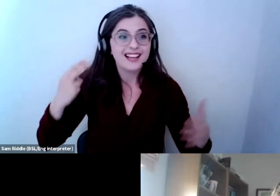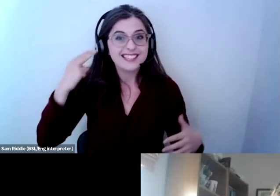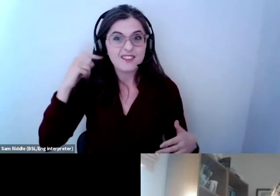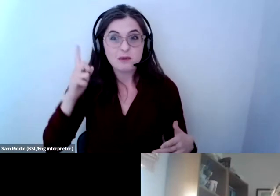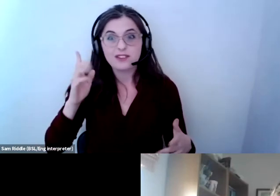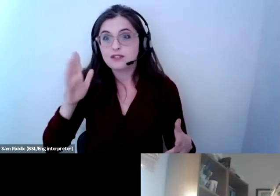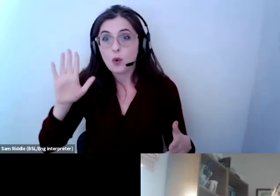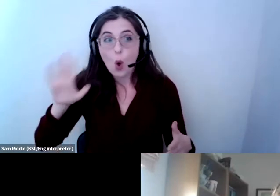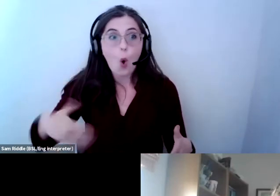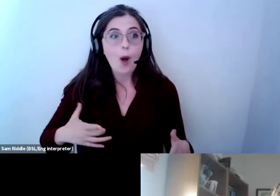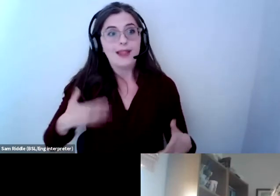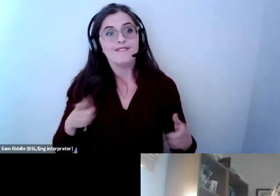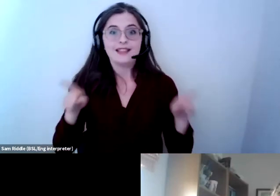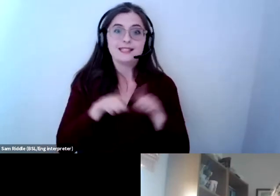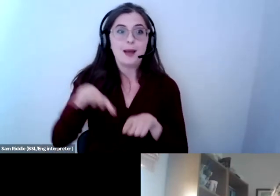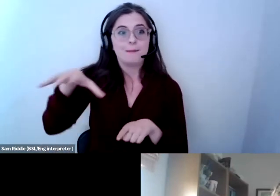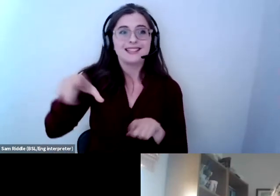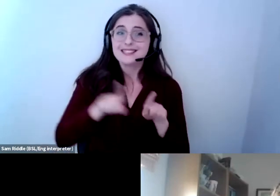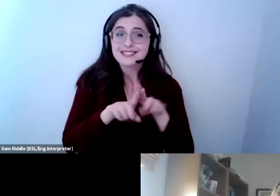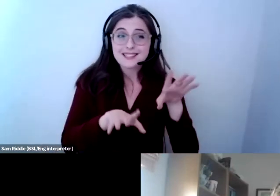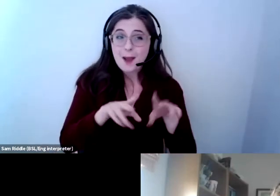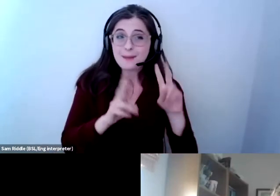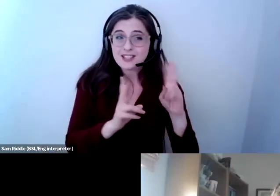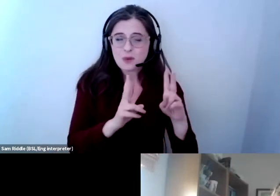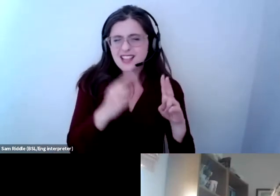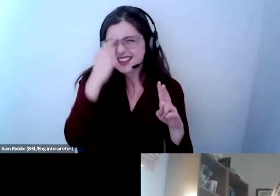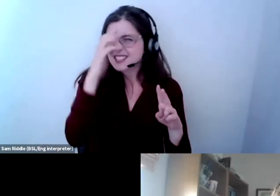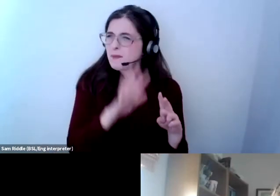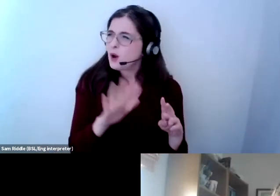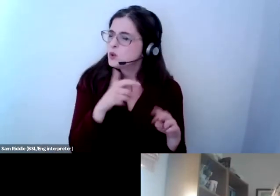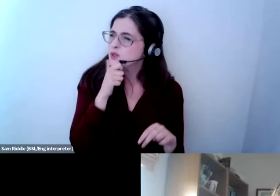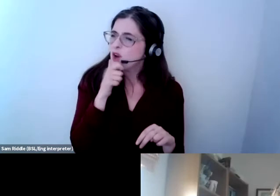all live in the same place. And also interpreters, there's only about